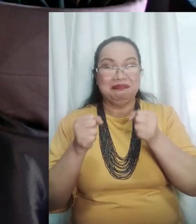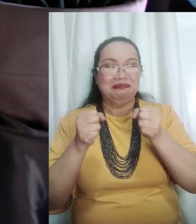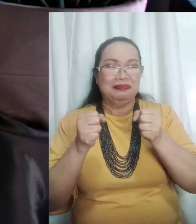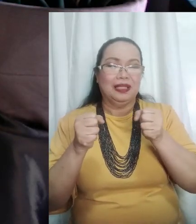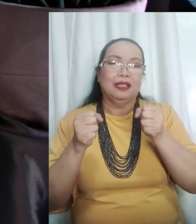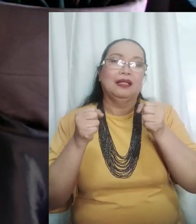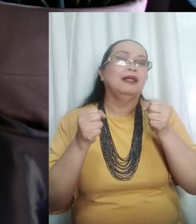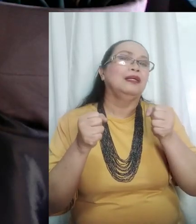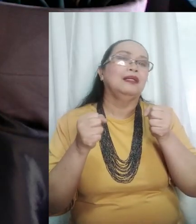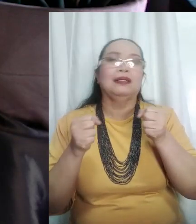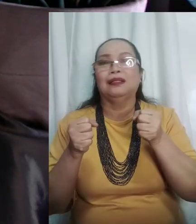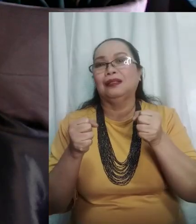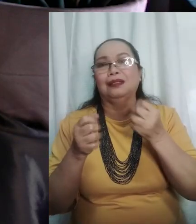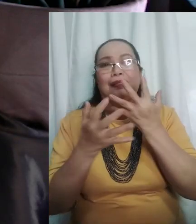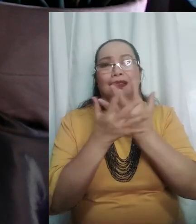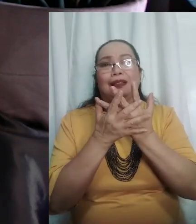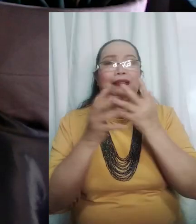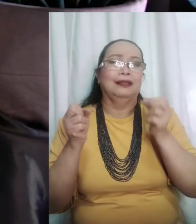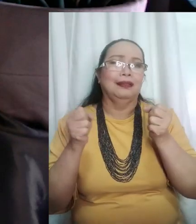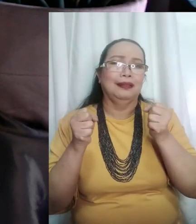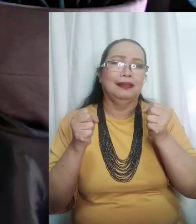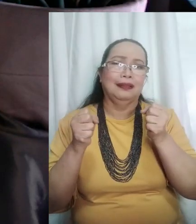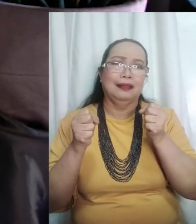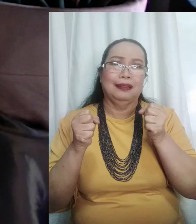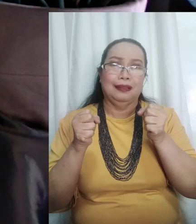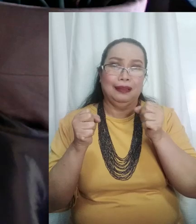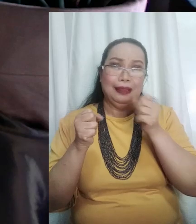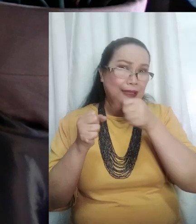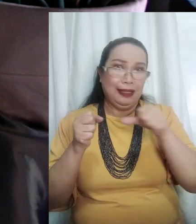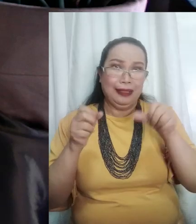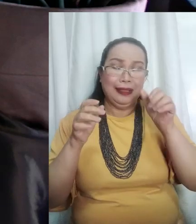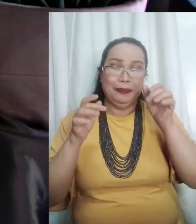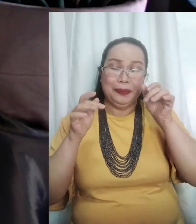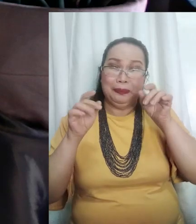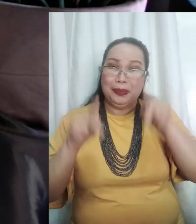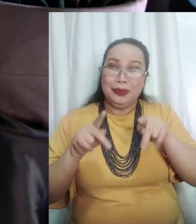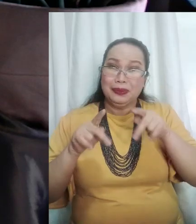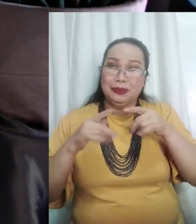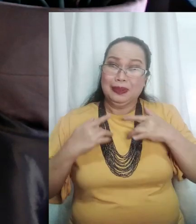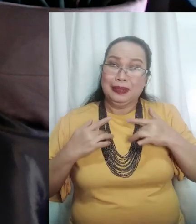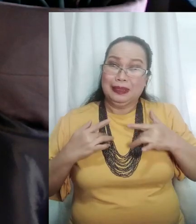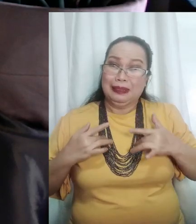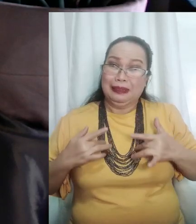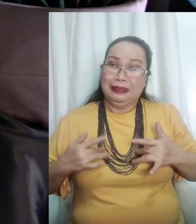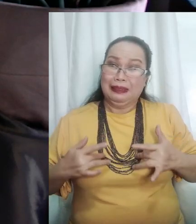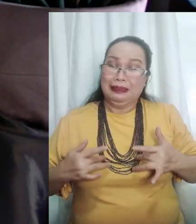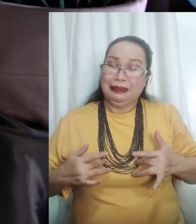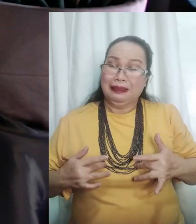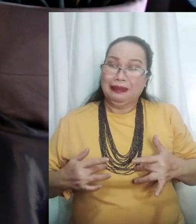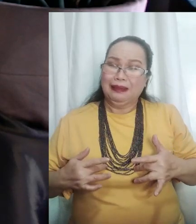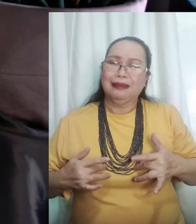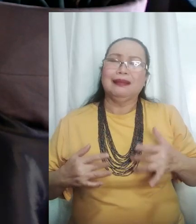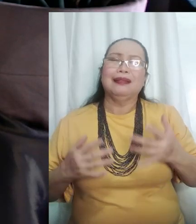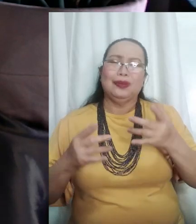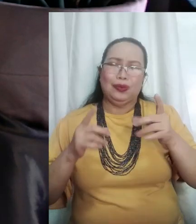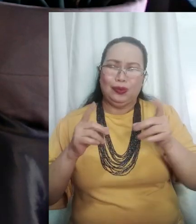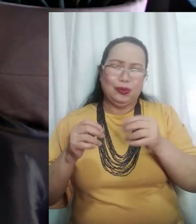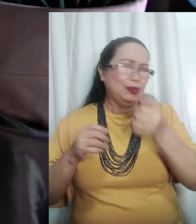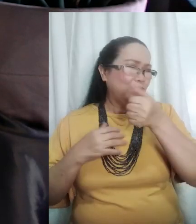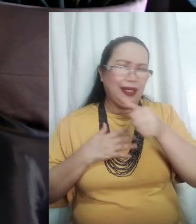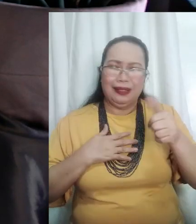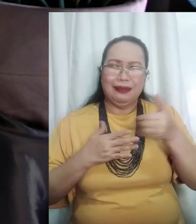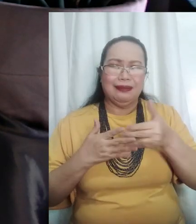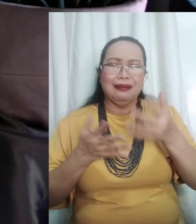a desperate person will do anything for what he wants or what he craves for. And here,